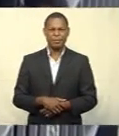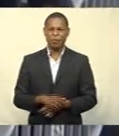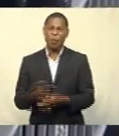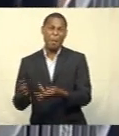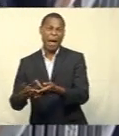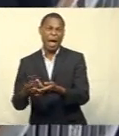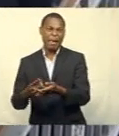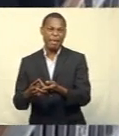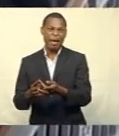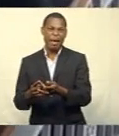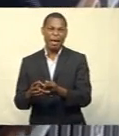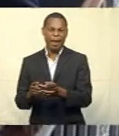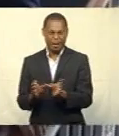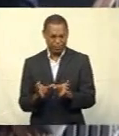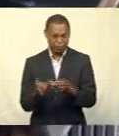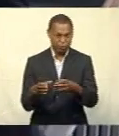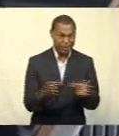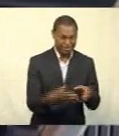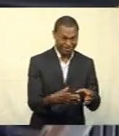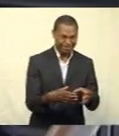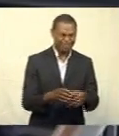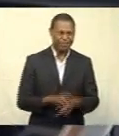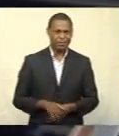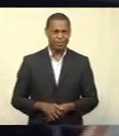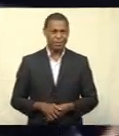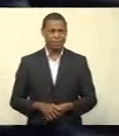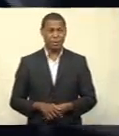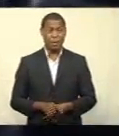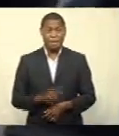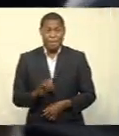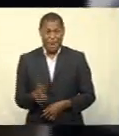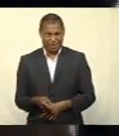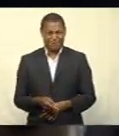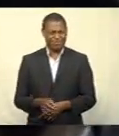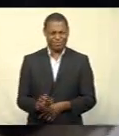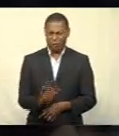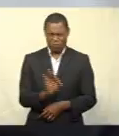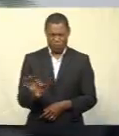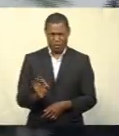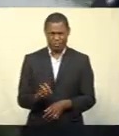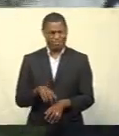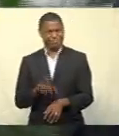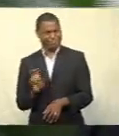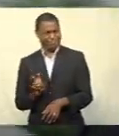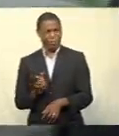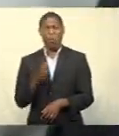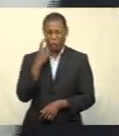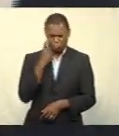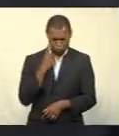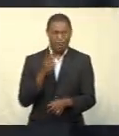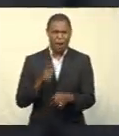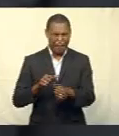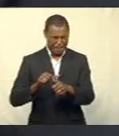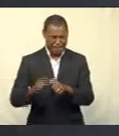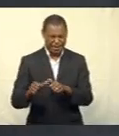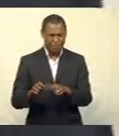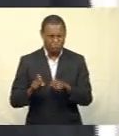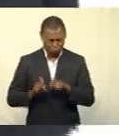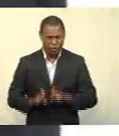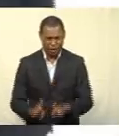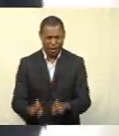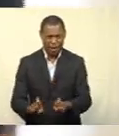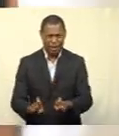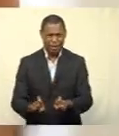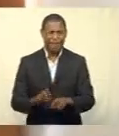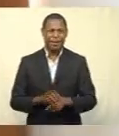parties. But, I am not a quitter, and I will try my best. And this is me trying my best, which